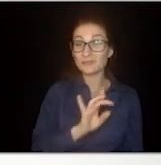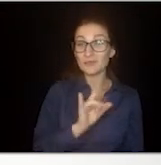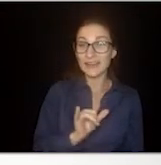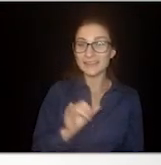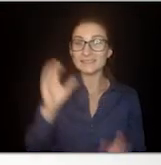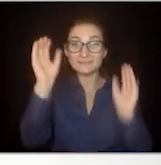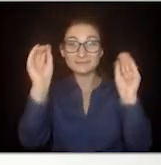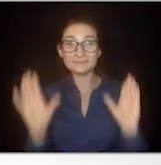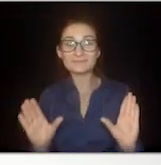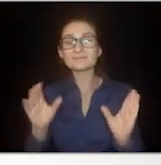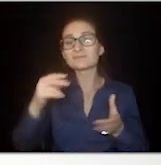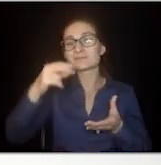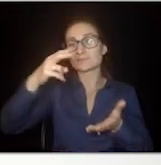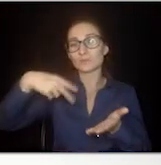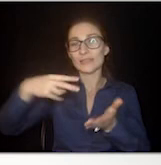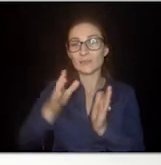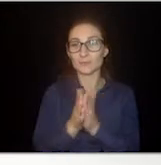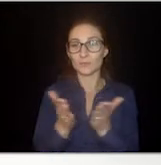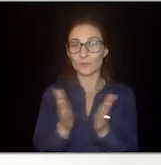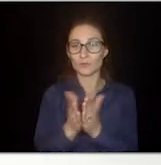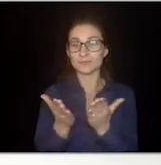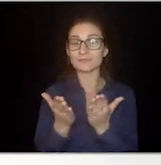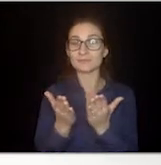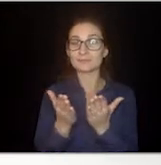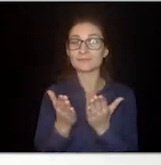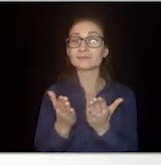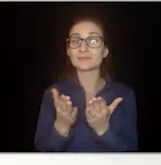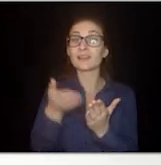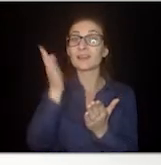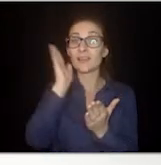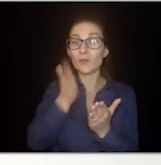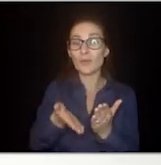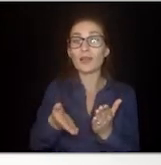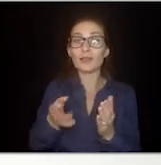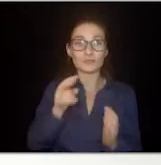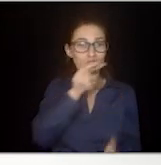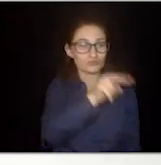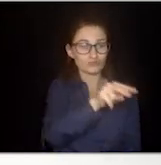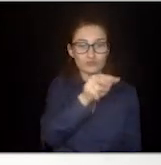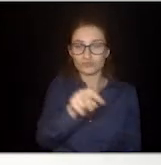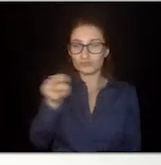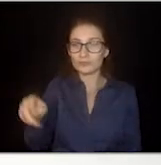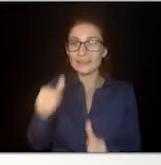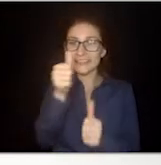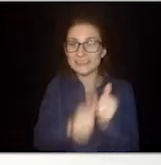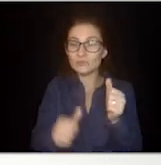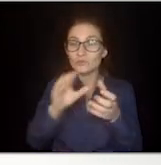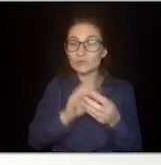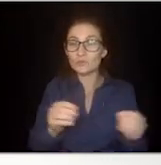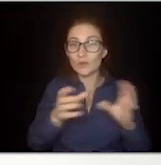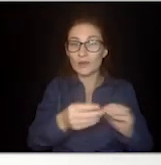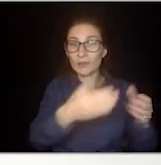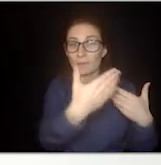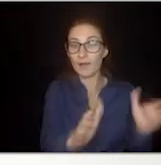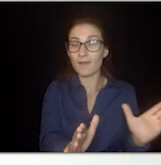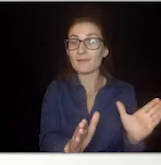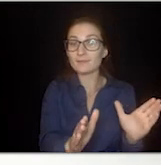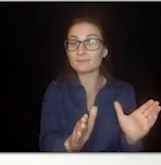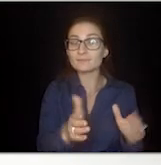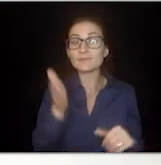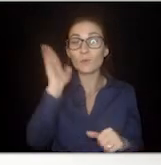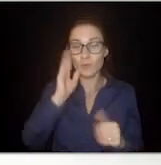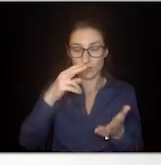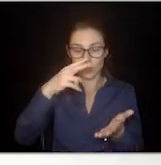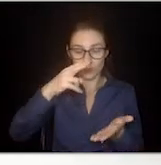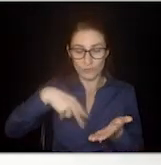and Ms. Prey prepare to read a book titled Freddie's Hair as they empty each story box. Freddie removes the bottle